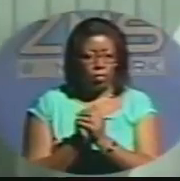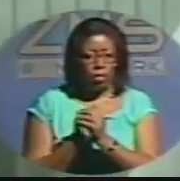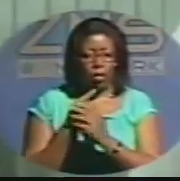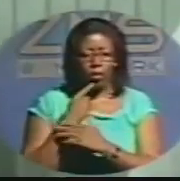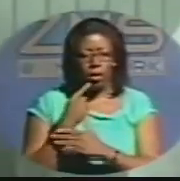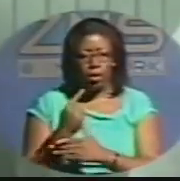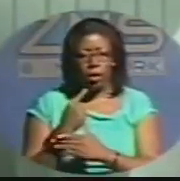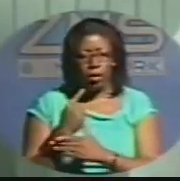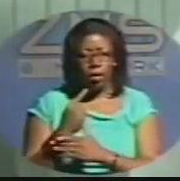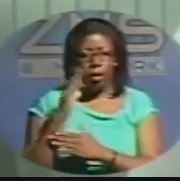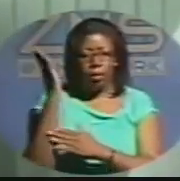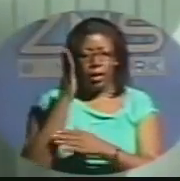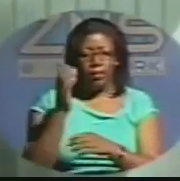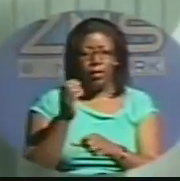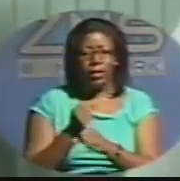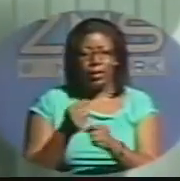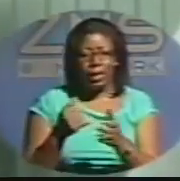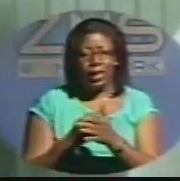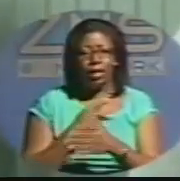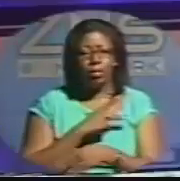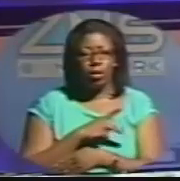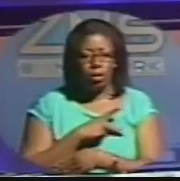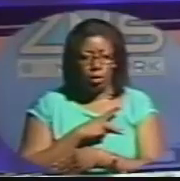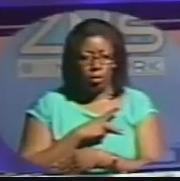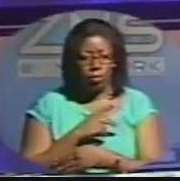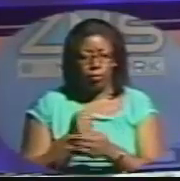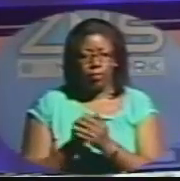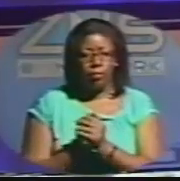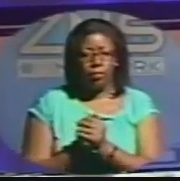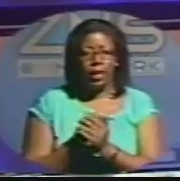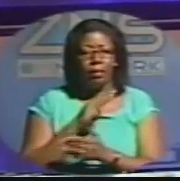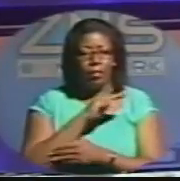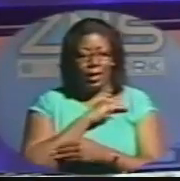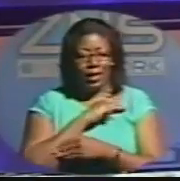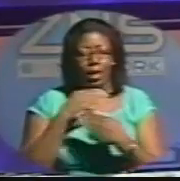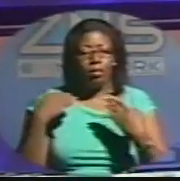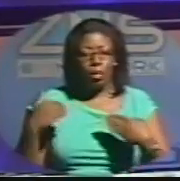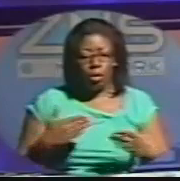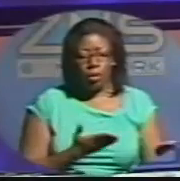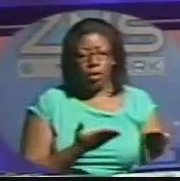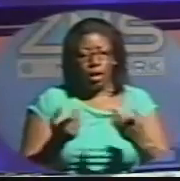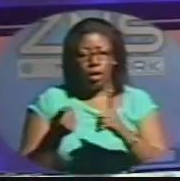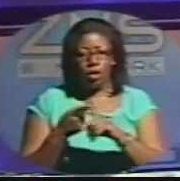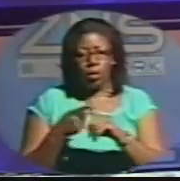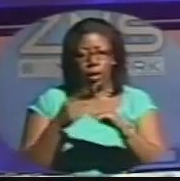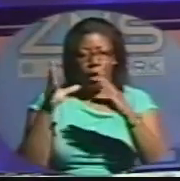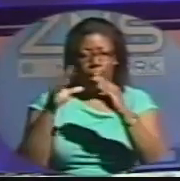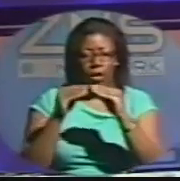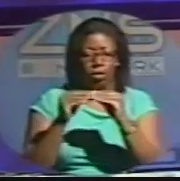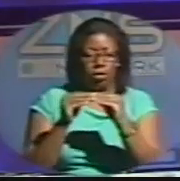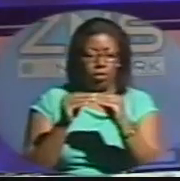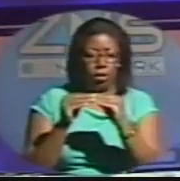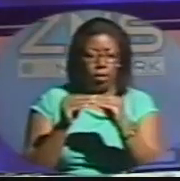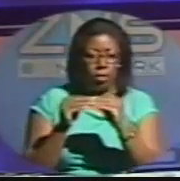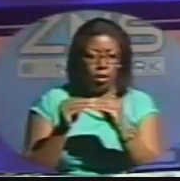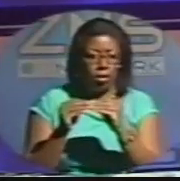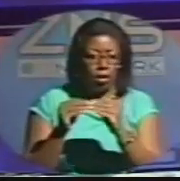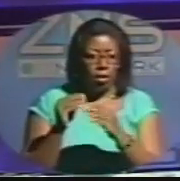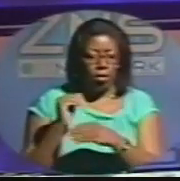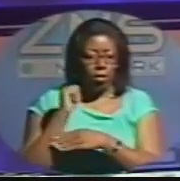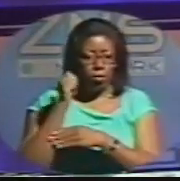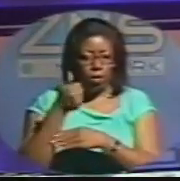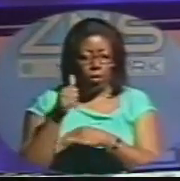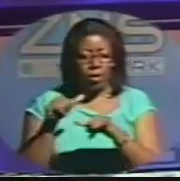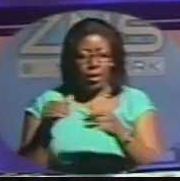statements, but you should never take it personal. Now, Maynard's body will be taken to the House of Assembly tomorrow. He aligned stayed there